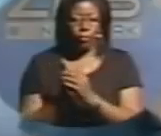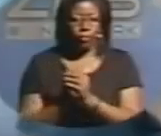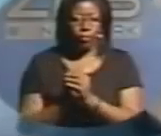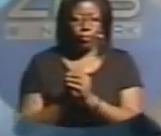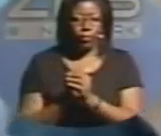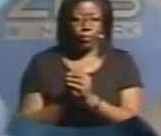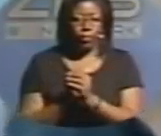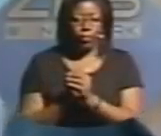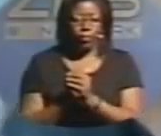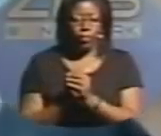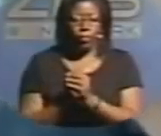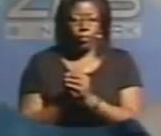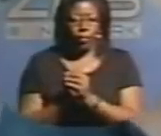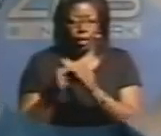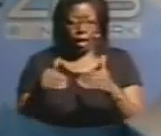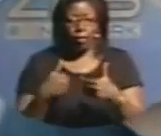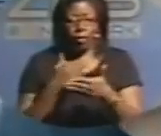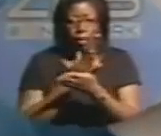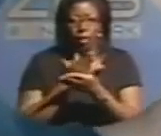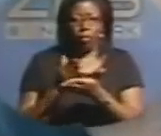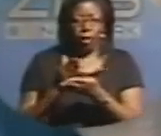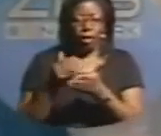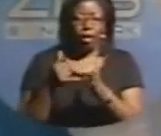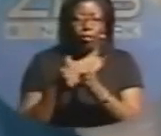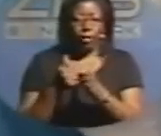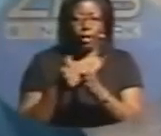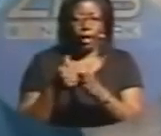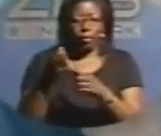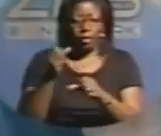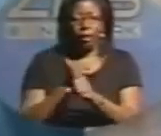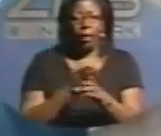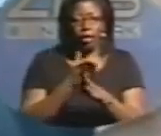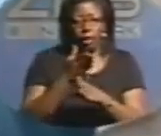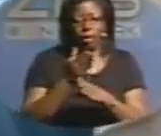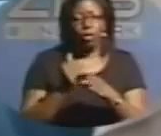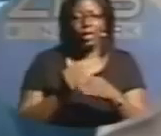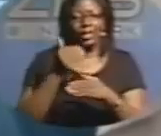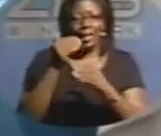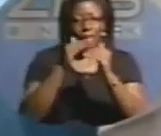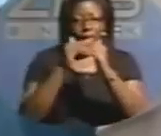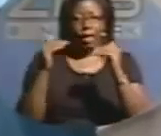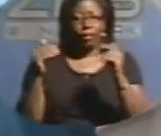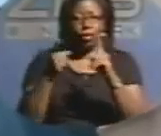forward to being there, being a part of it. And hopefully, I can take my career to the next level. I definitely represent the Bahamas in Rio.